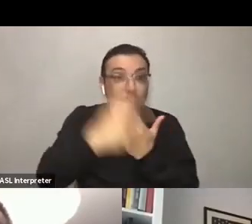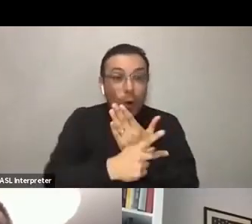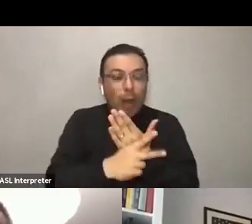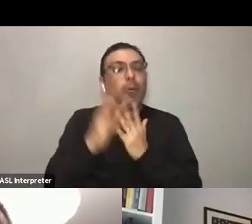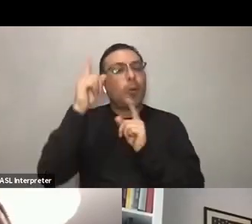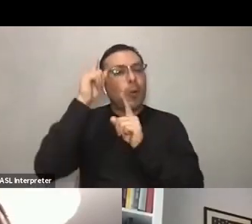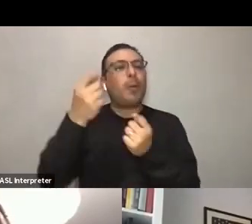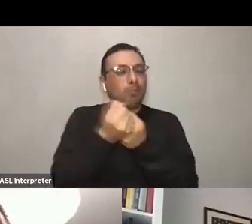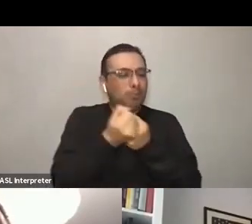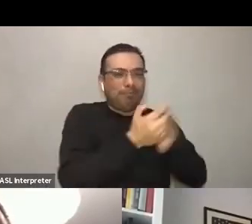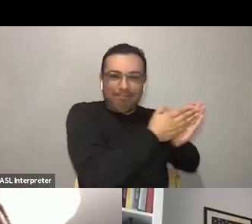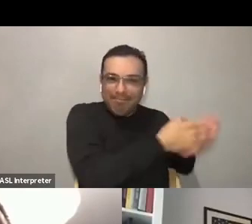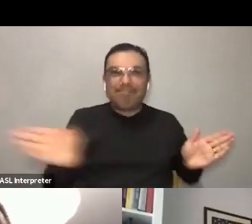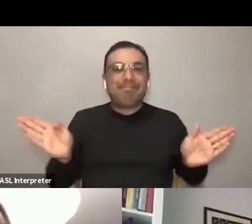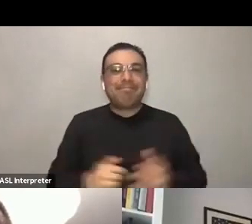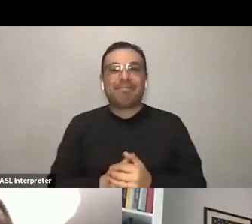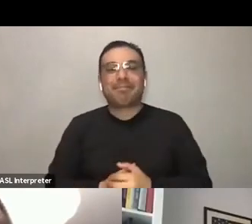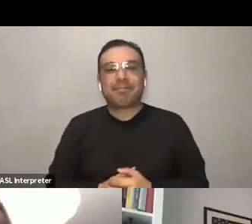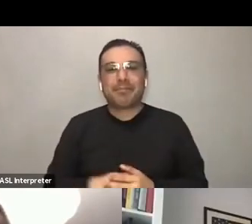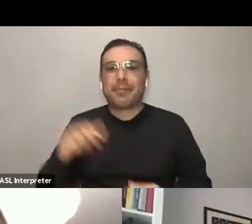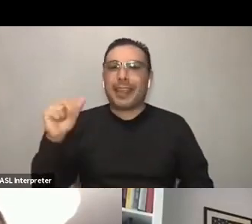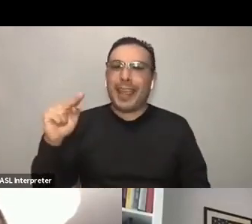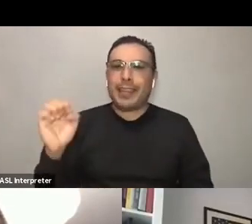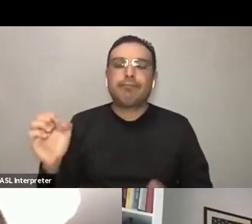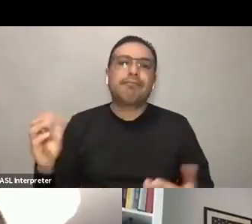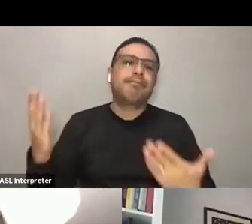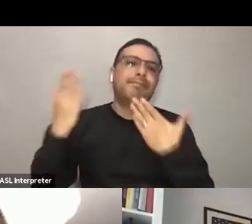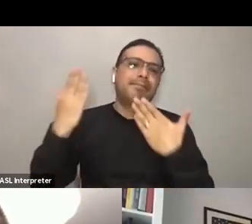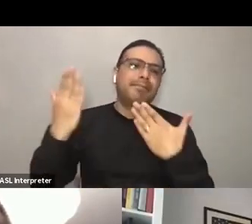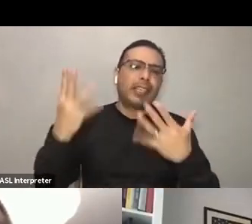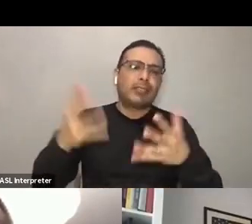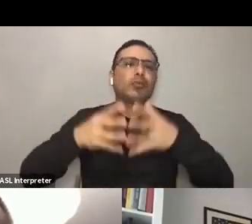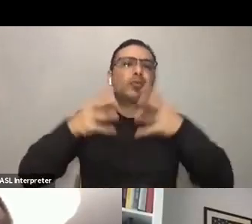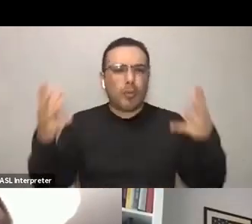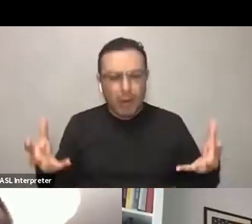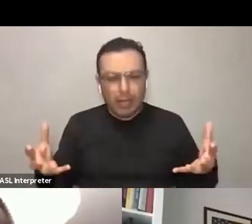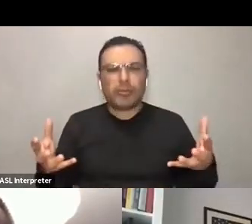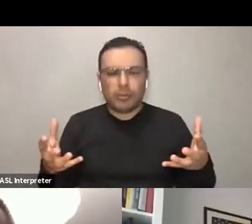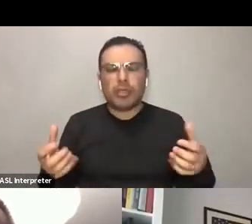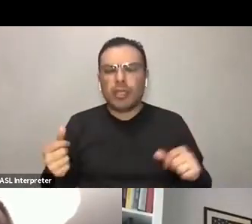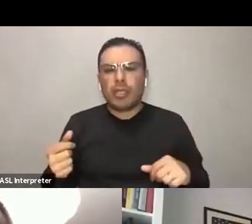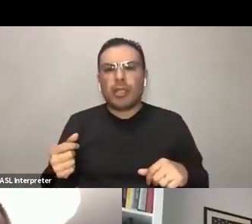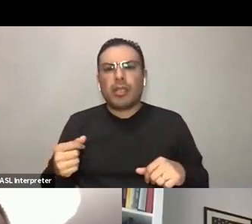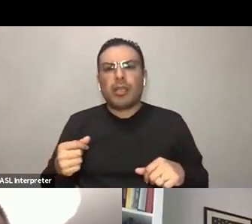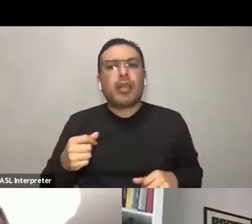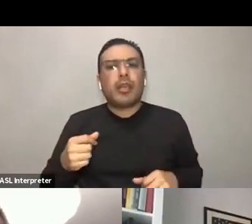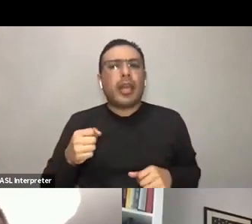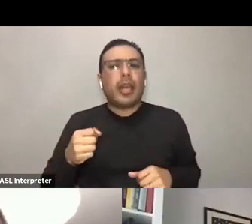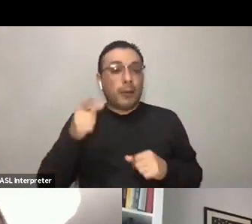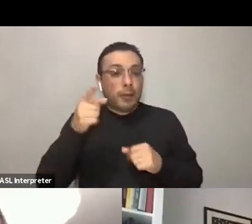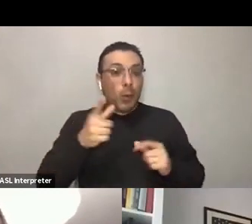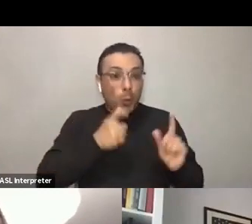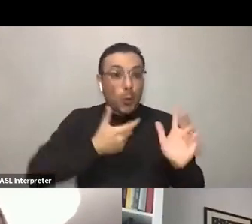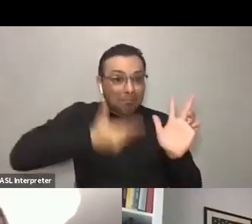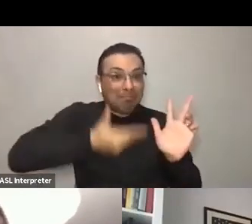That's great, Greg. Thank you so much. And now that we've heard just brief introductions and we have a sense of what you all look like, let's jump